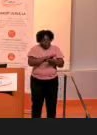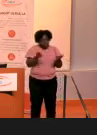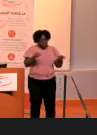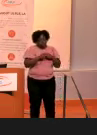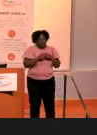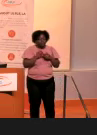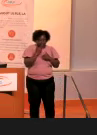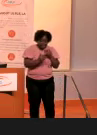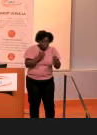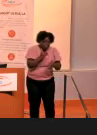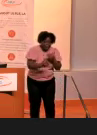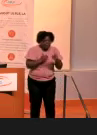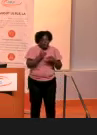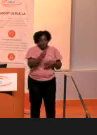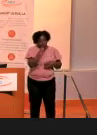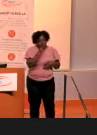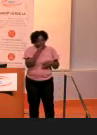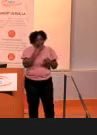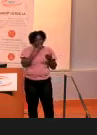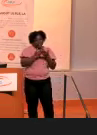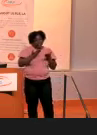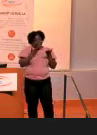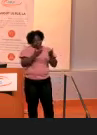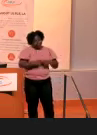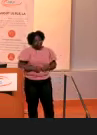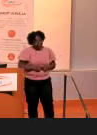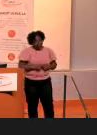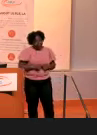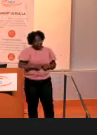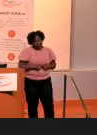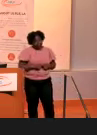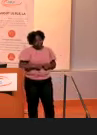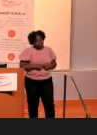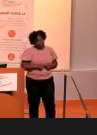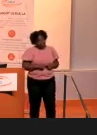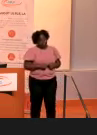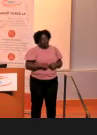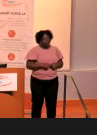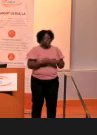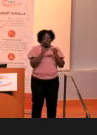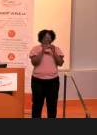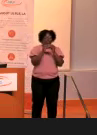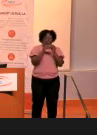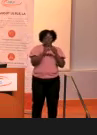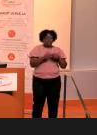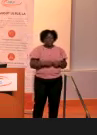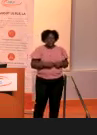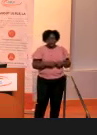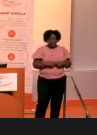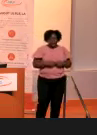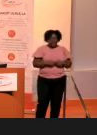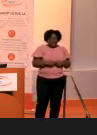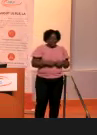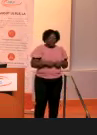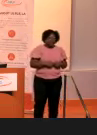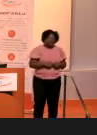highly processed food, I think would be a good recommendation. Okay. And then we'll just do one more, because got to keep moving.